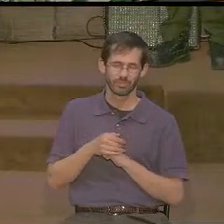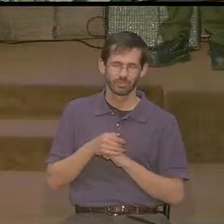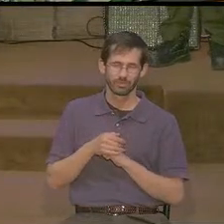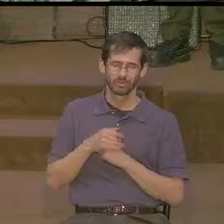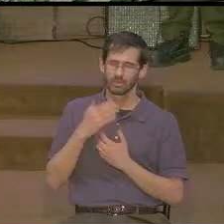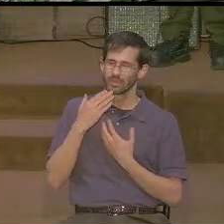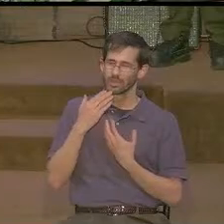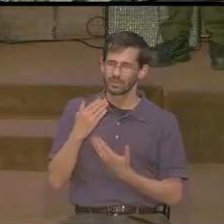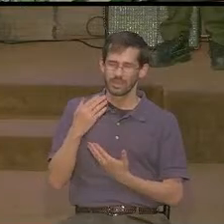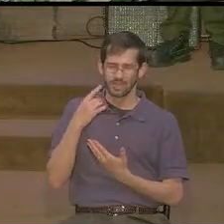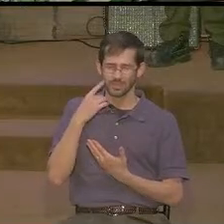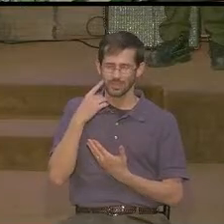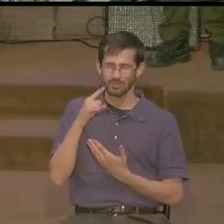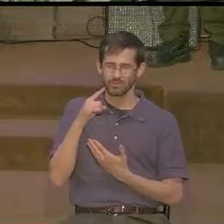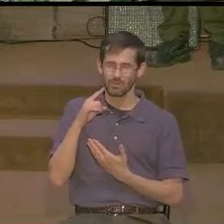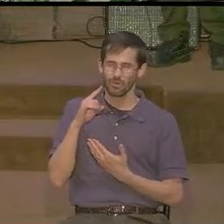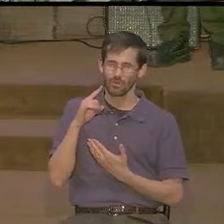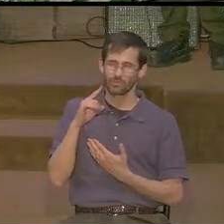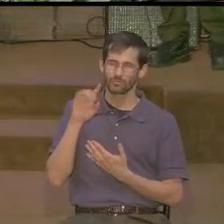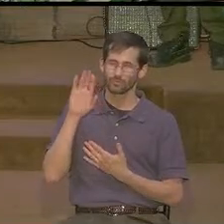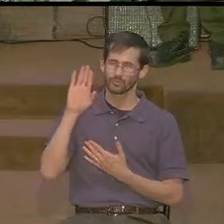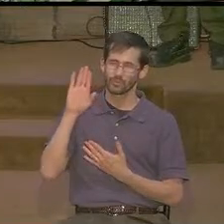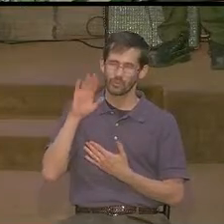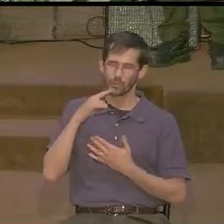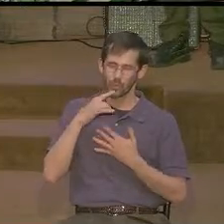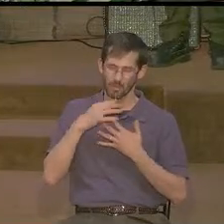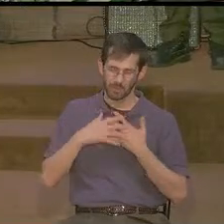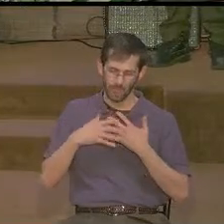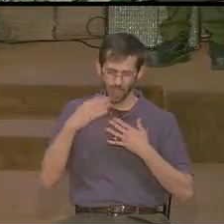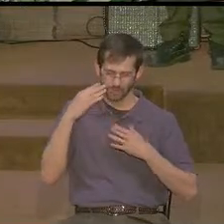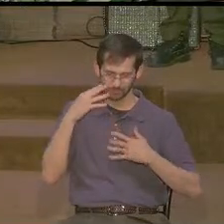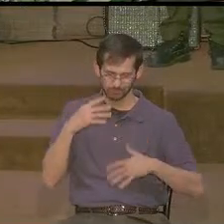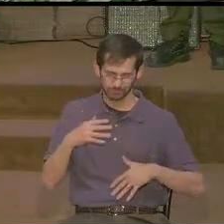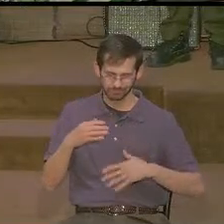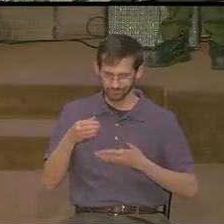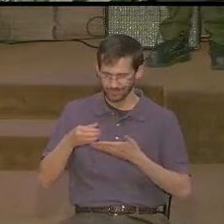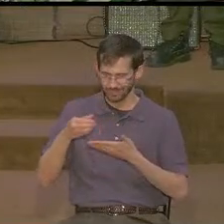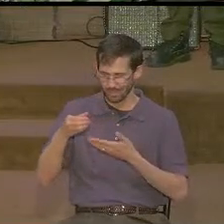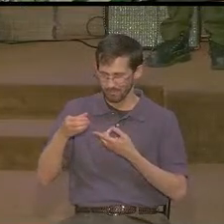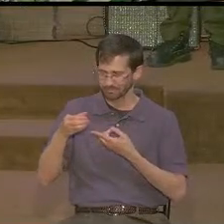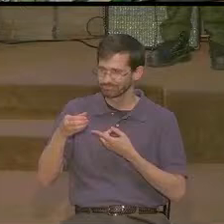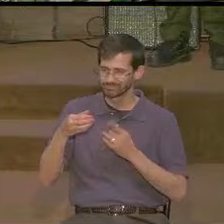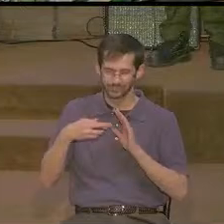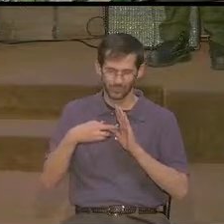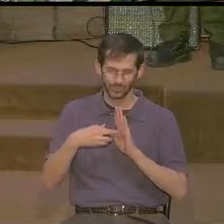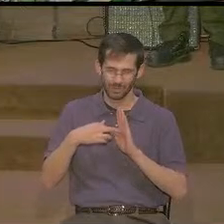Thank you, Lord, for the blood. This cup representing your blood.